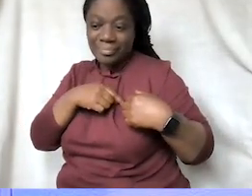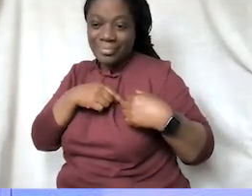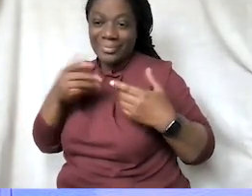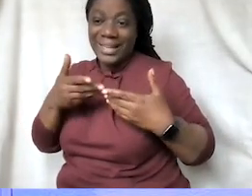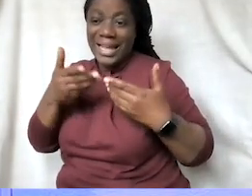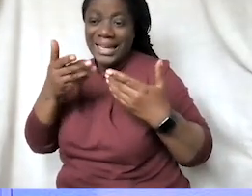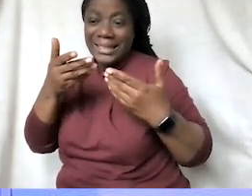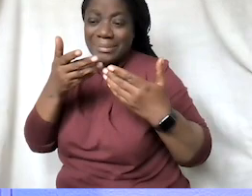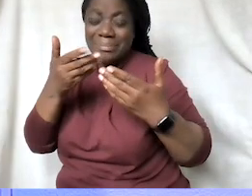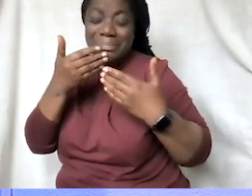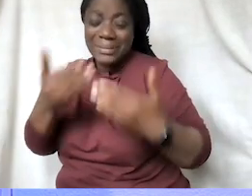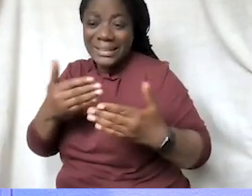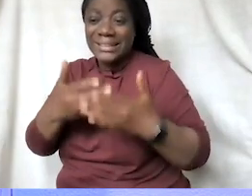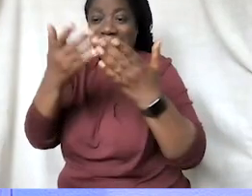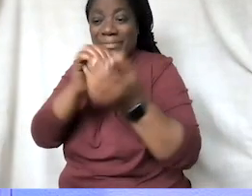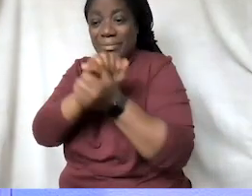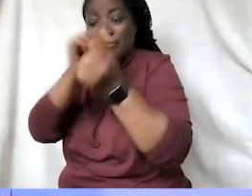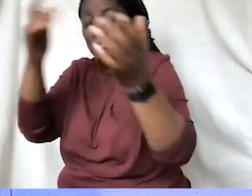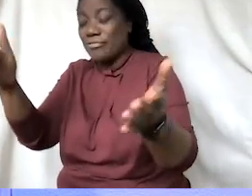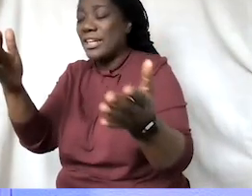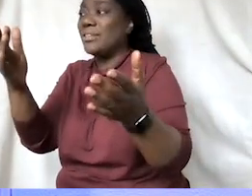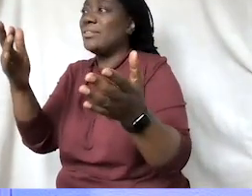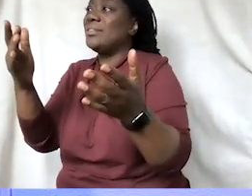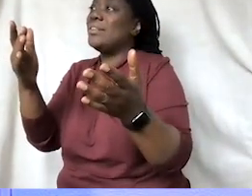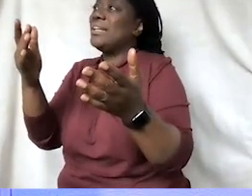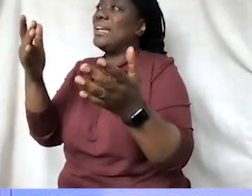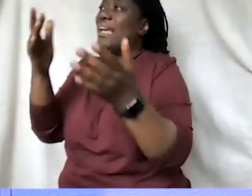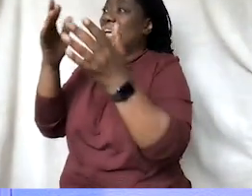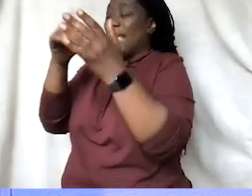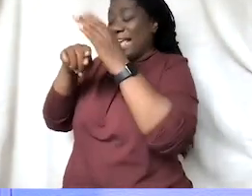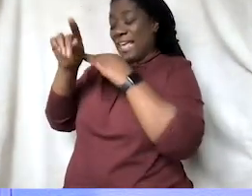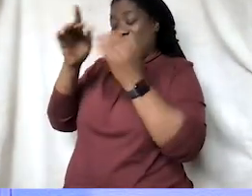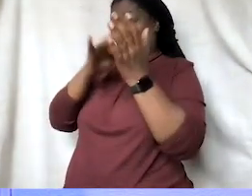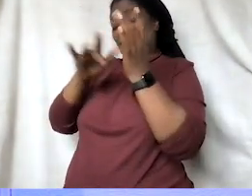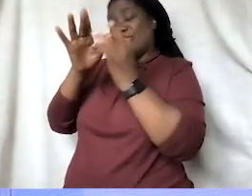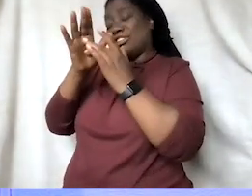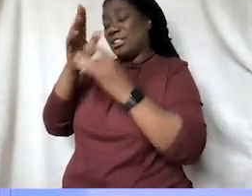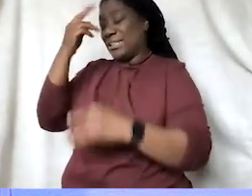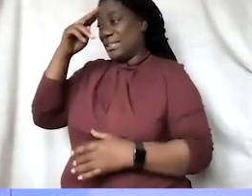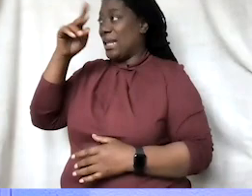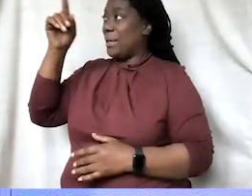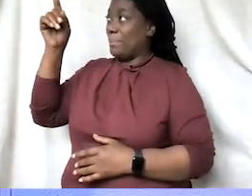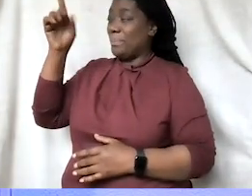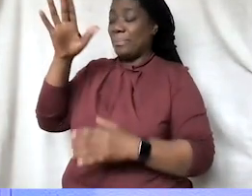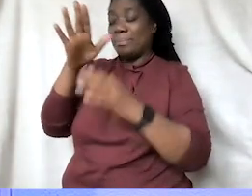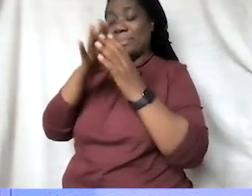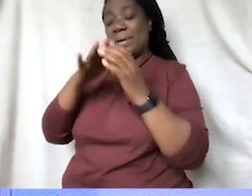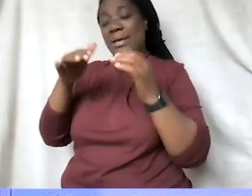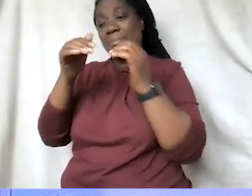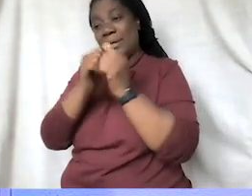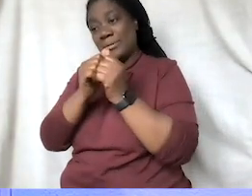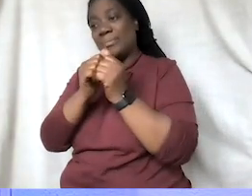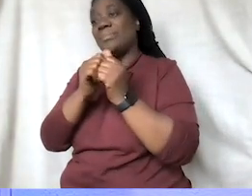them deliverance, I pray, in the name of Jesus. Let the people of God say, amen and